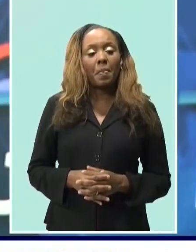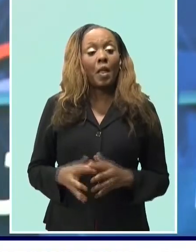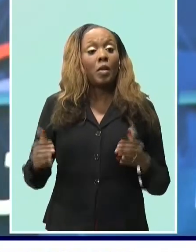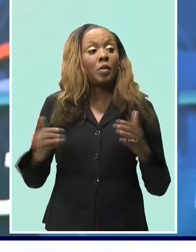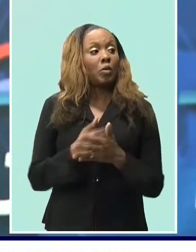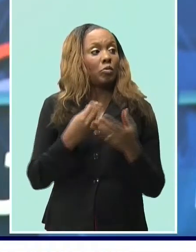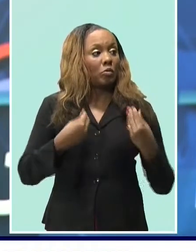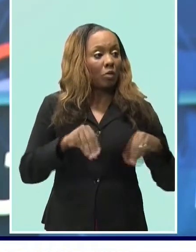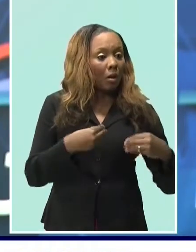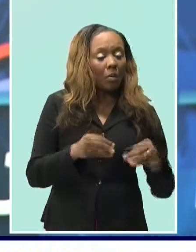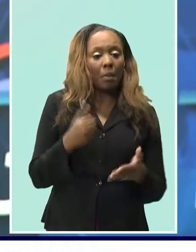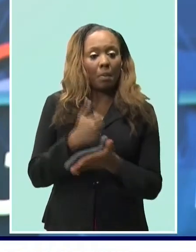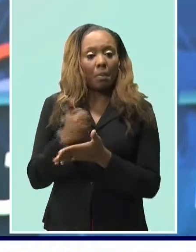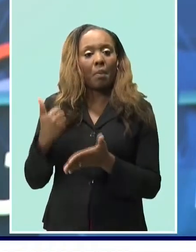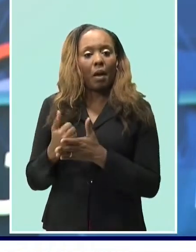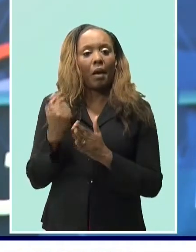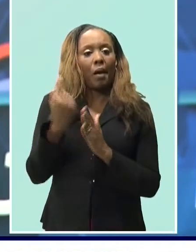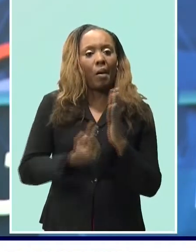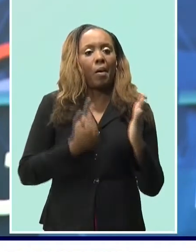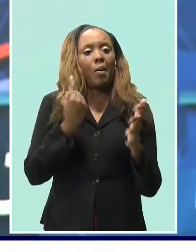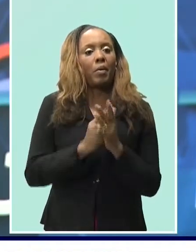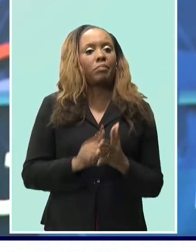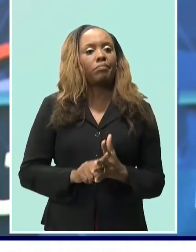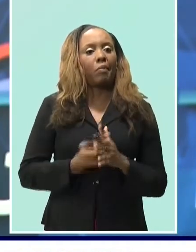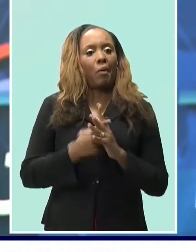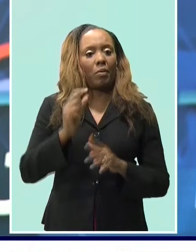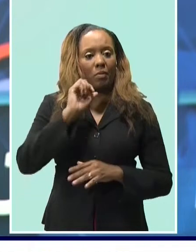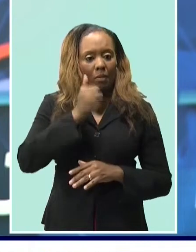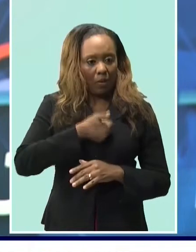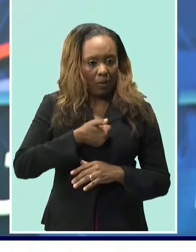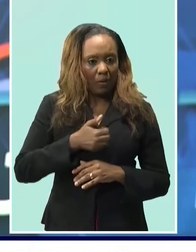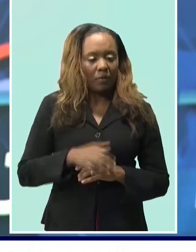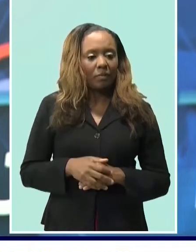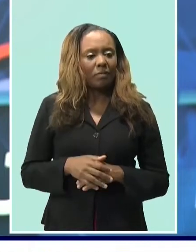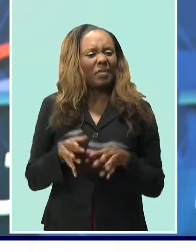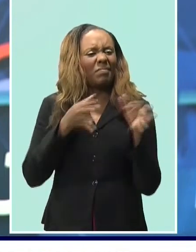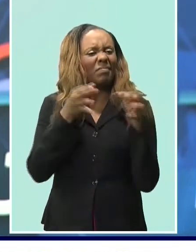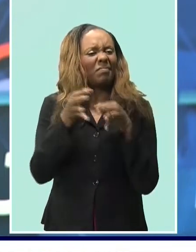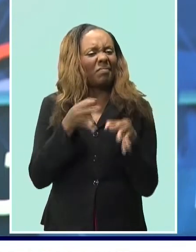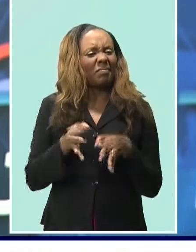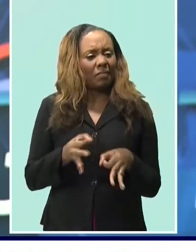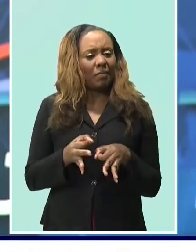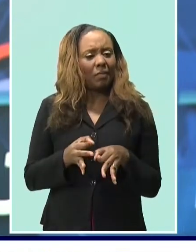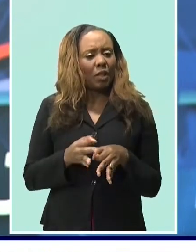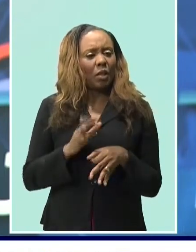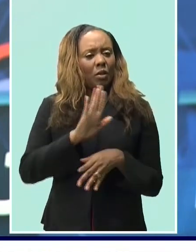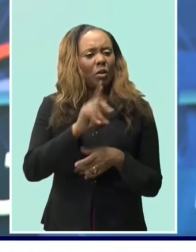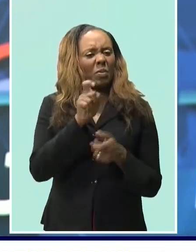New shopping and banking measures will go into effect from tomorrow. Lisa Lord explains